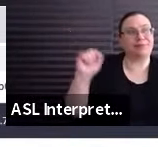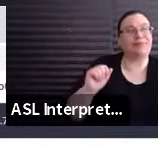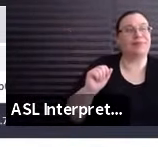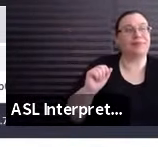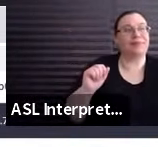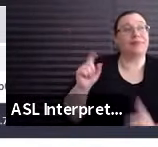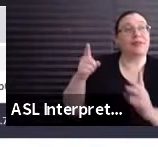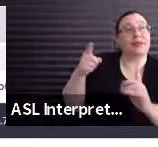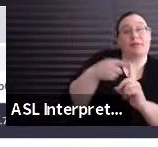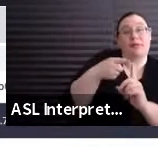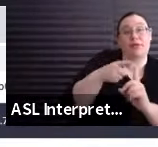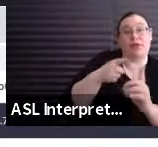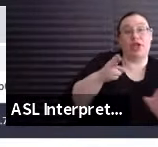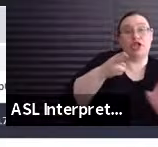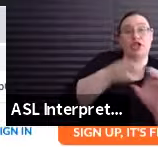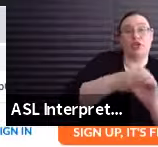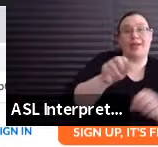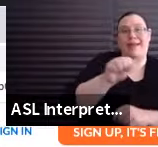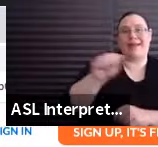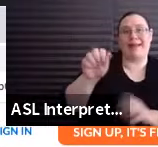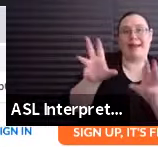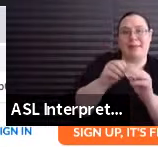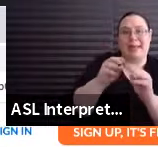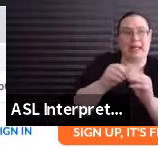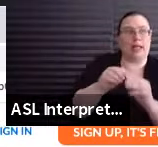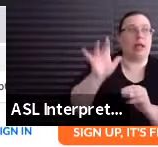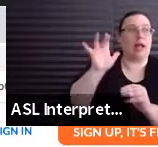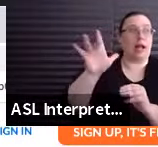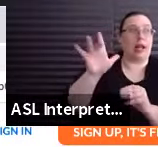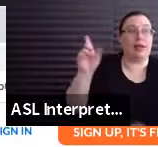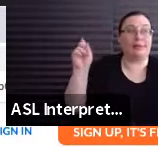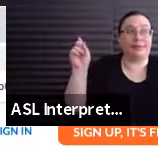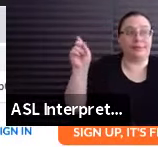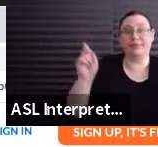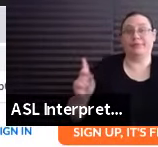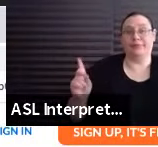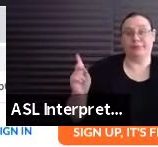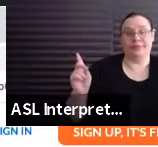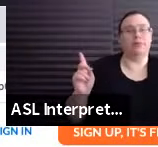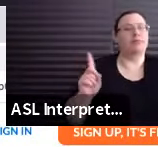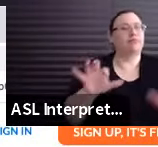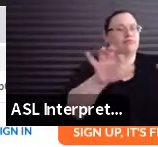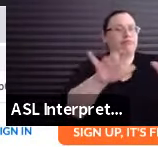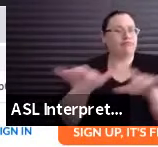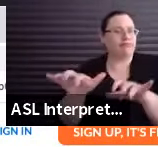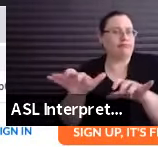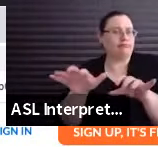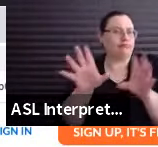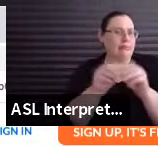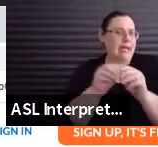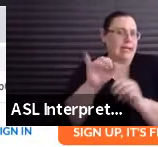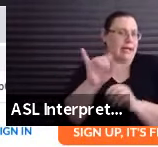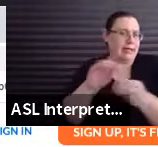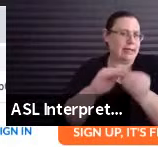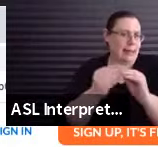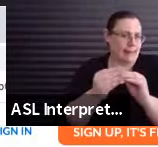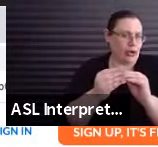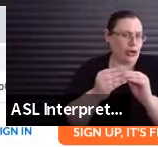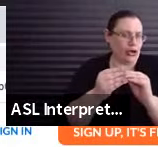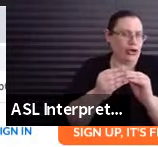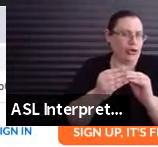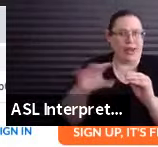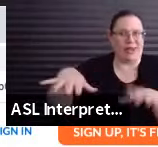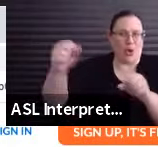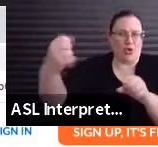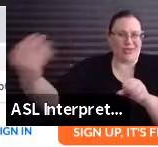I'm going to point out is join a meeting. When I click on that, it's going to ask me to enter the ID number that I was provided by the